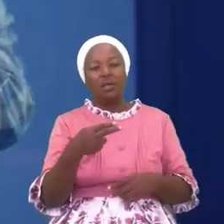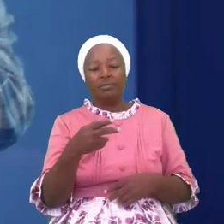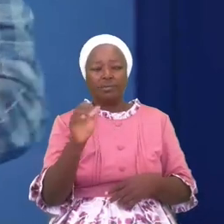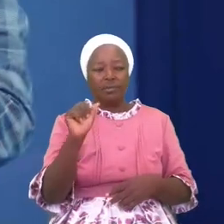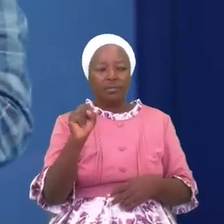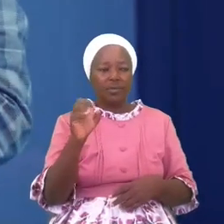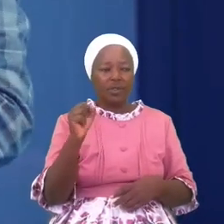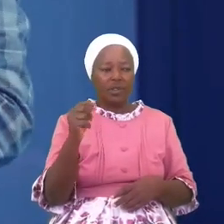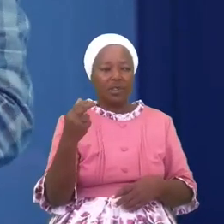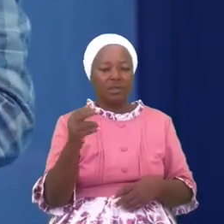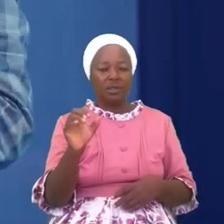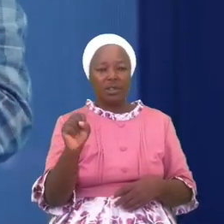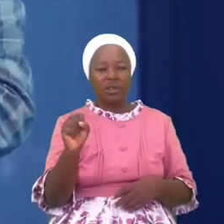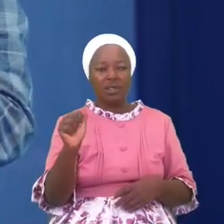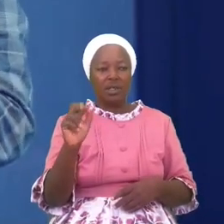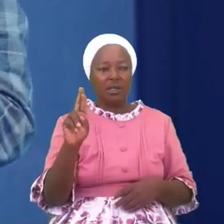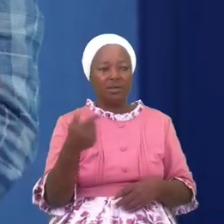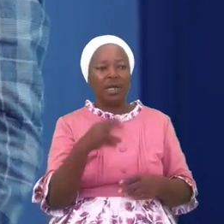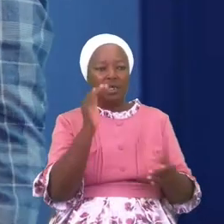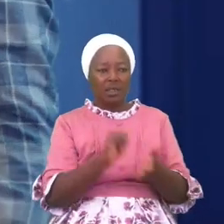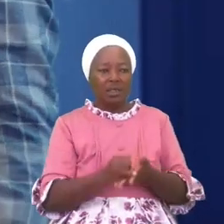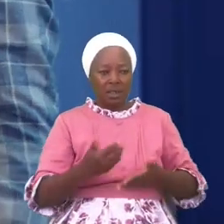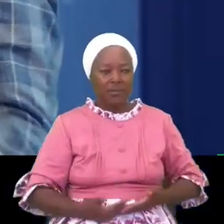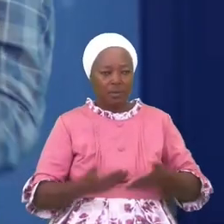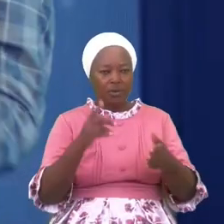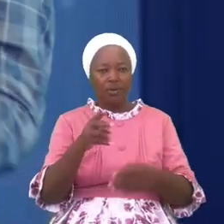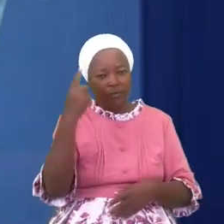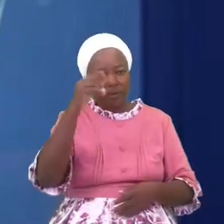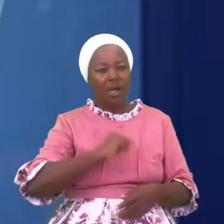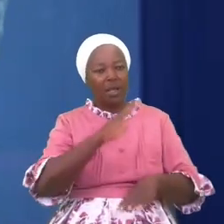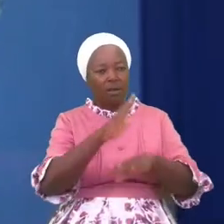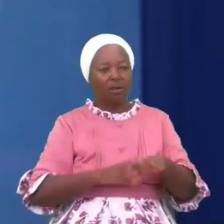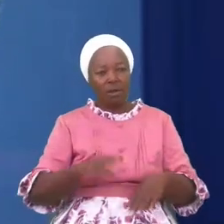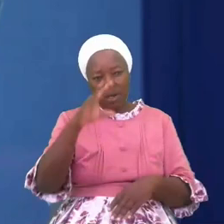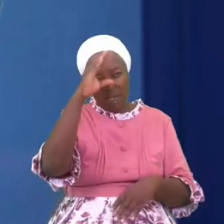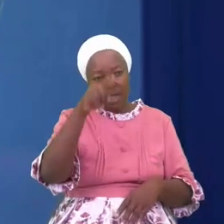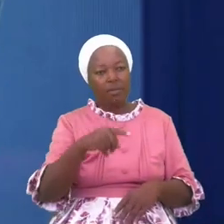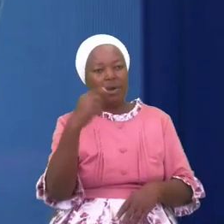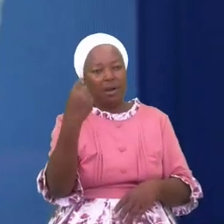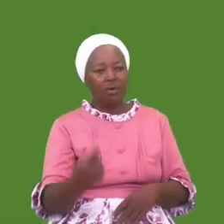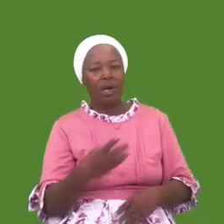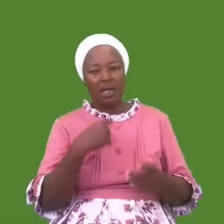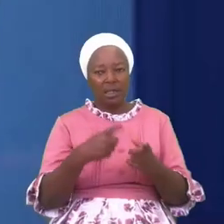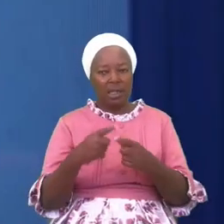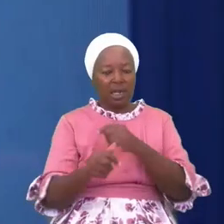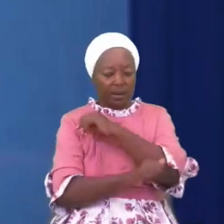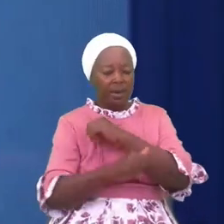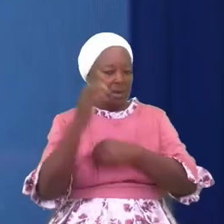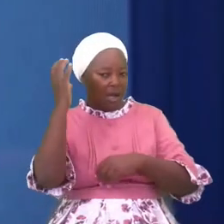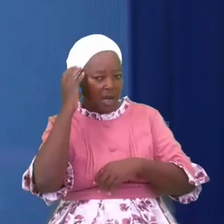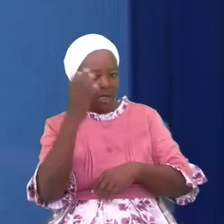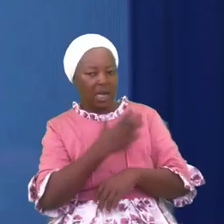alone. And then Abraham, he heard, he understood, he saw, he perceived,